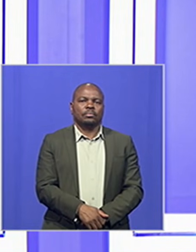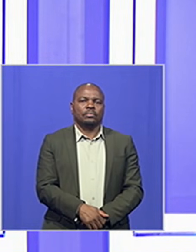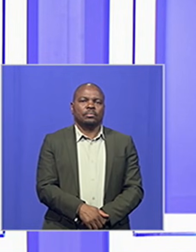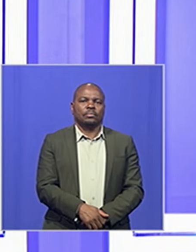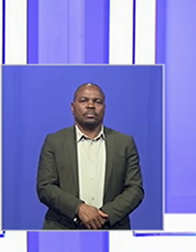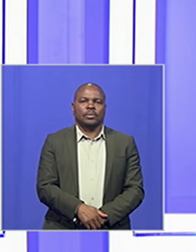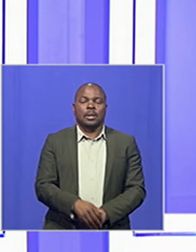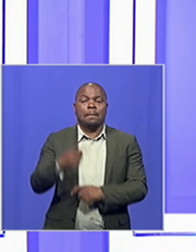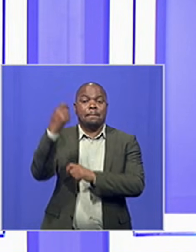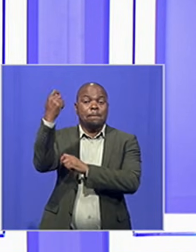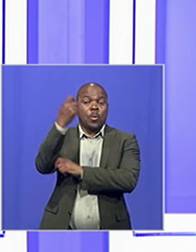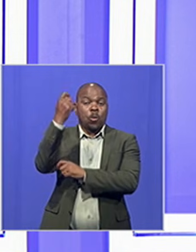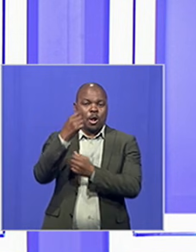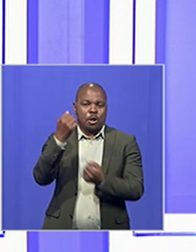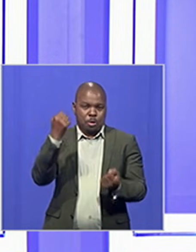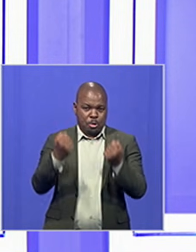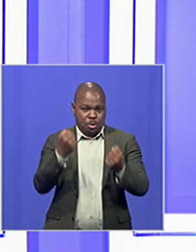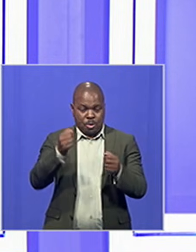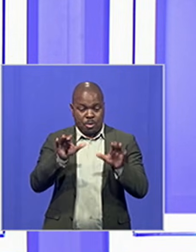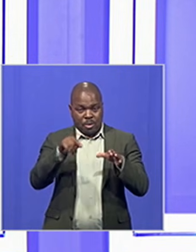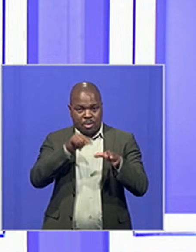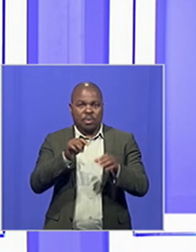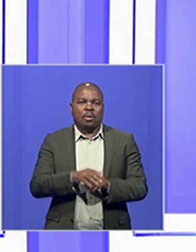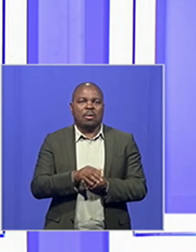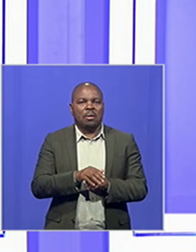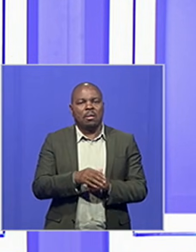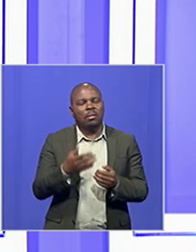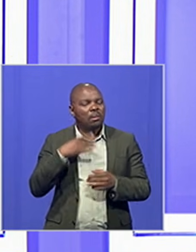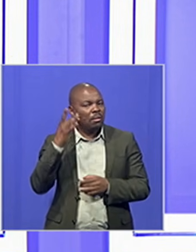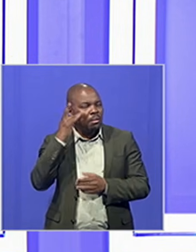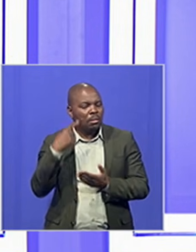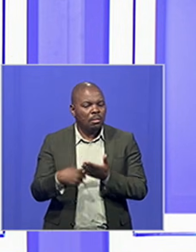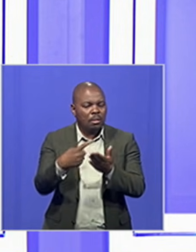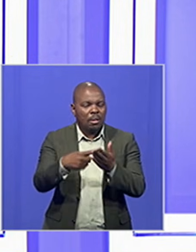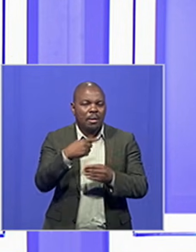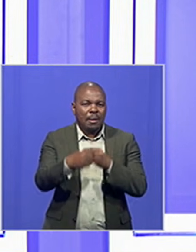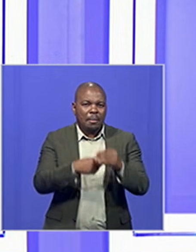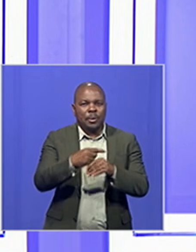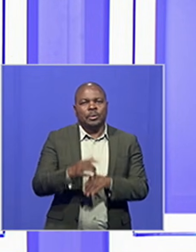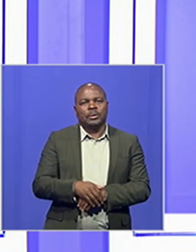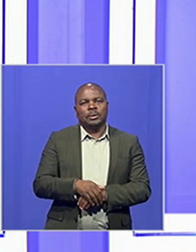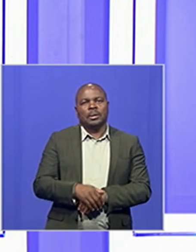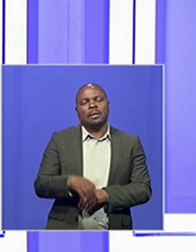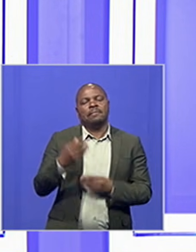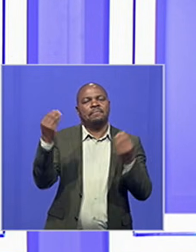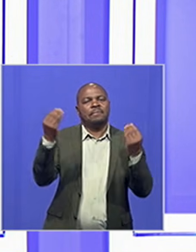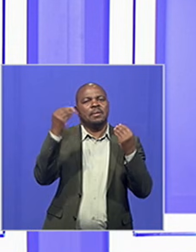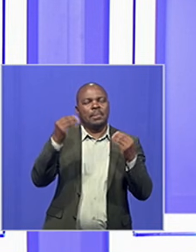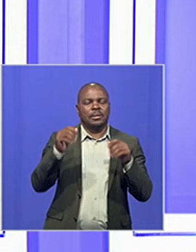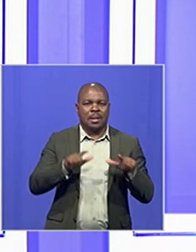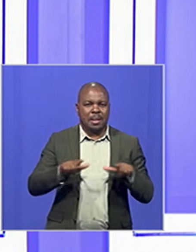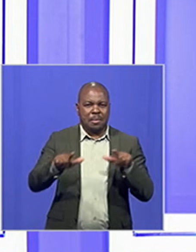Kgotlatshekelo kgolo ya Polokwane e buseditse morago thetso ya kopo ya beili ya seopedi se se itsegeng sa kwa Limpopo le Tlhogonono Chauke